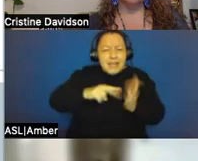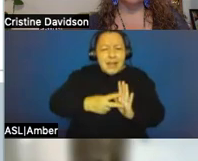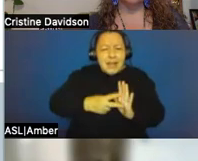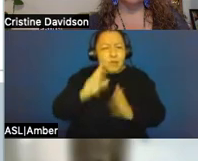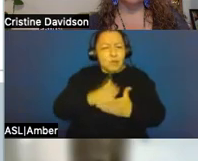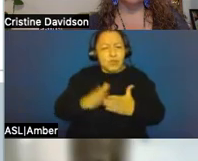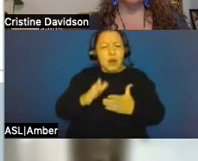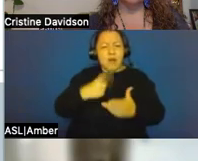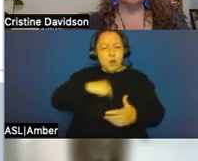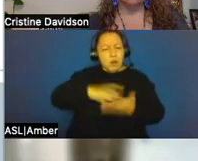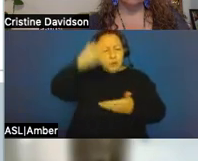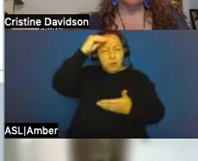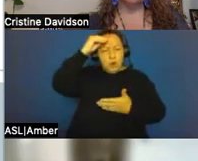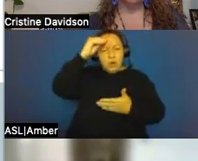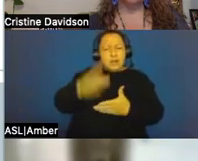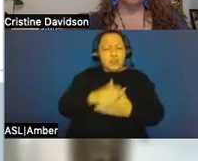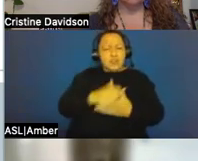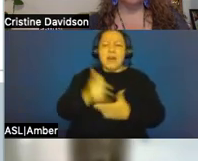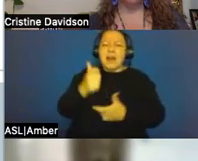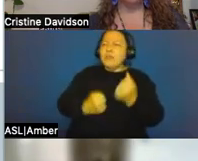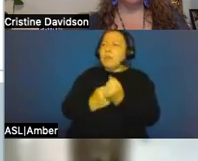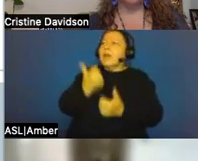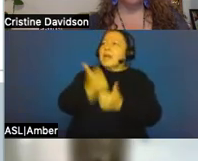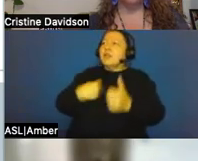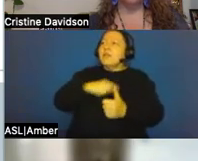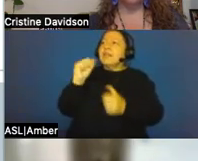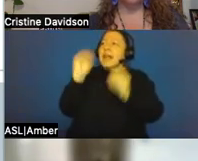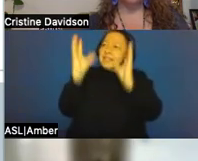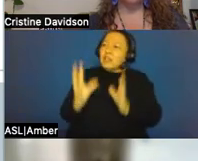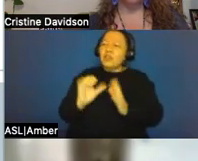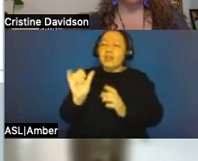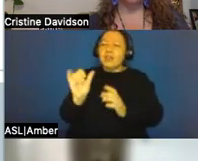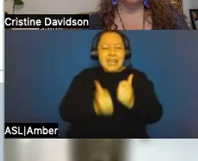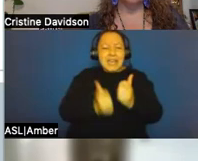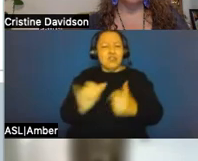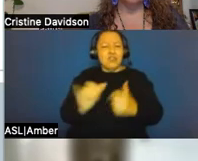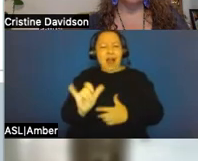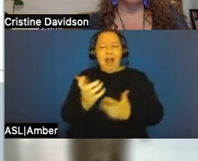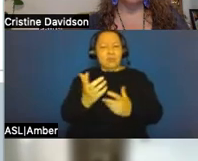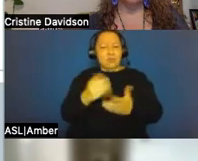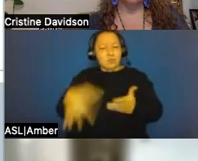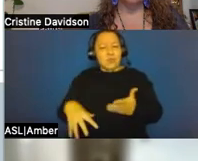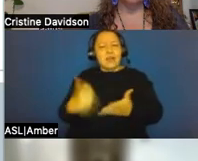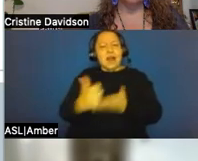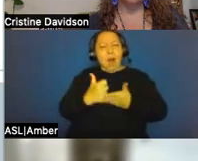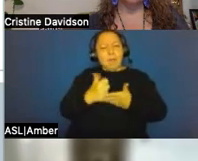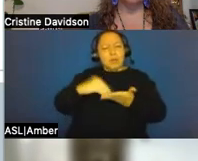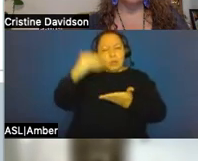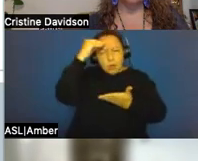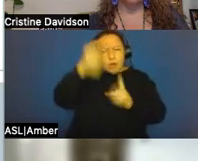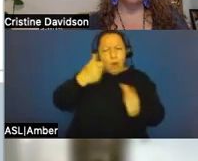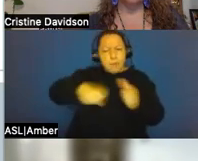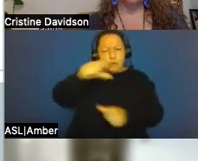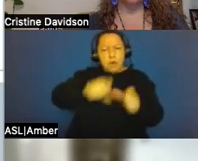is a teacher, each of us is a student. I ask that you help us to learn from each other so that we can